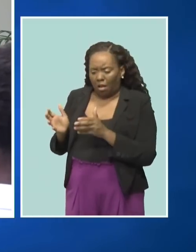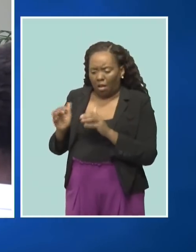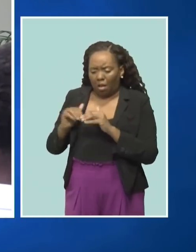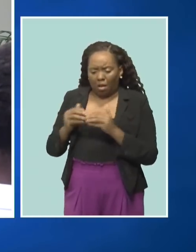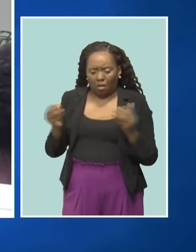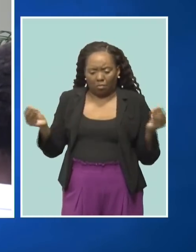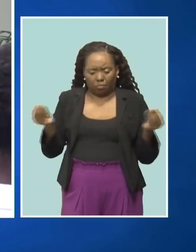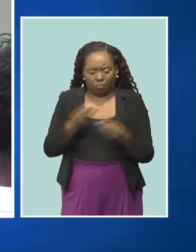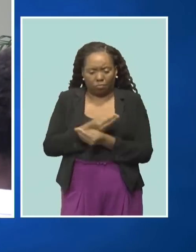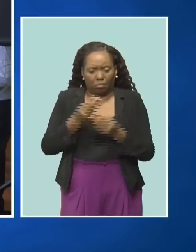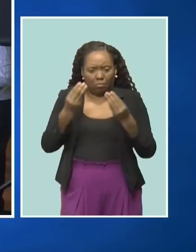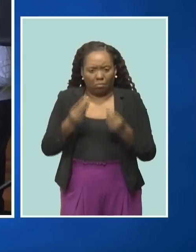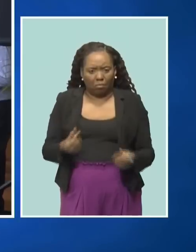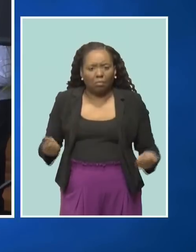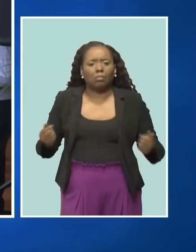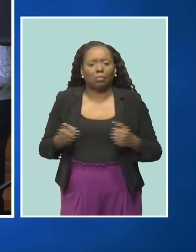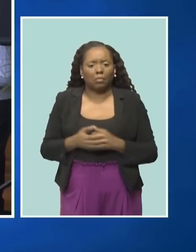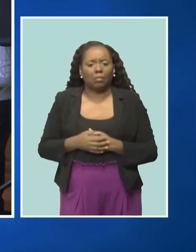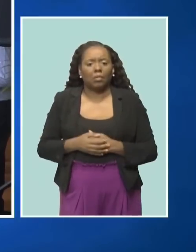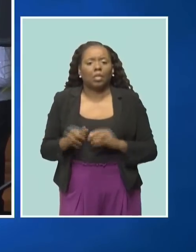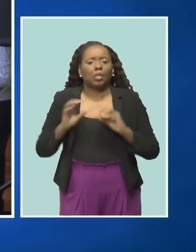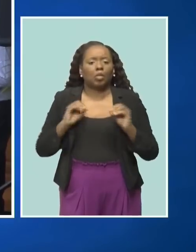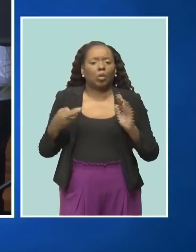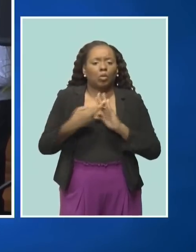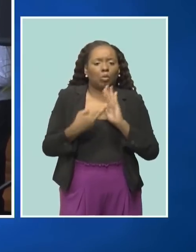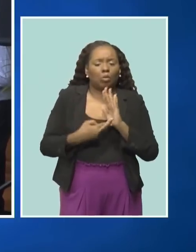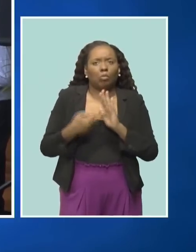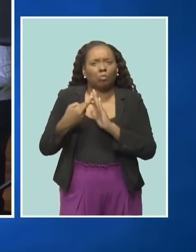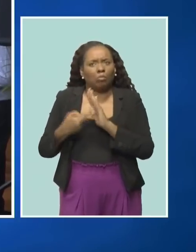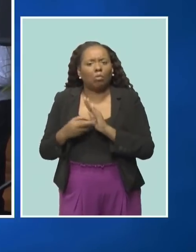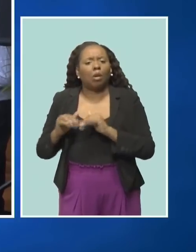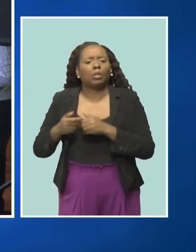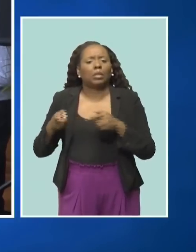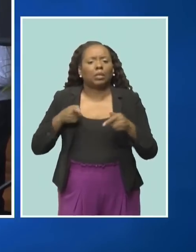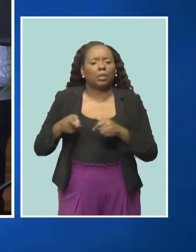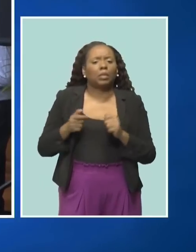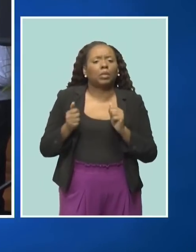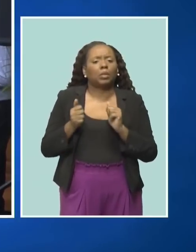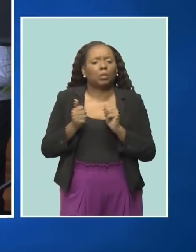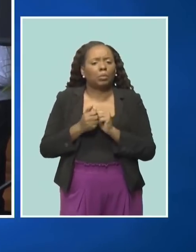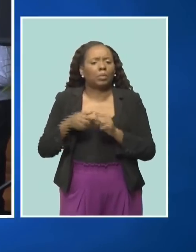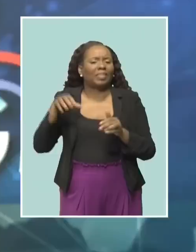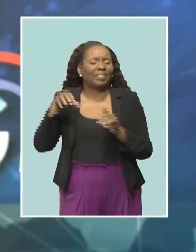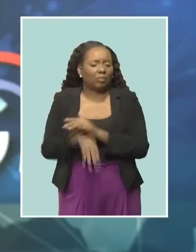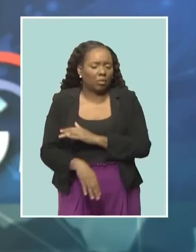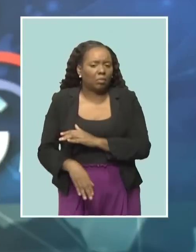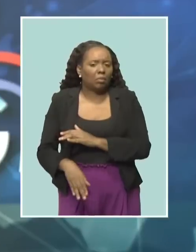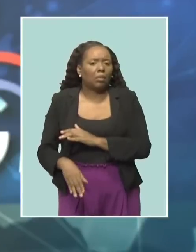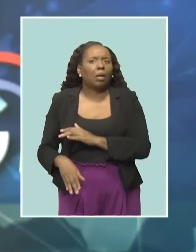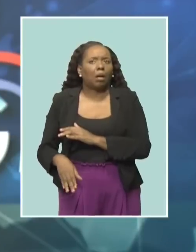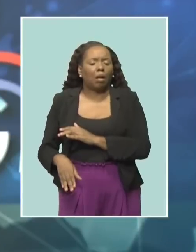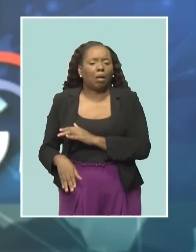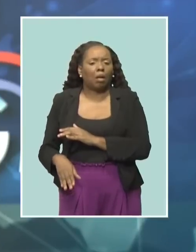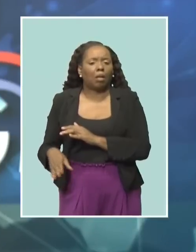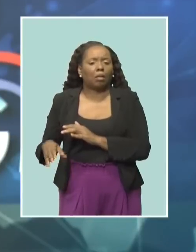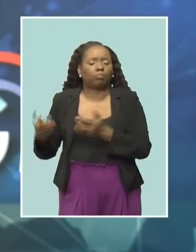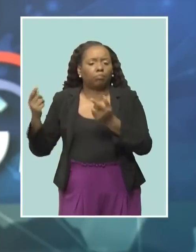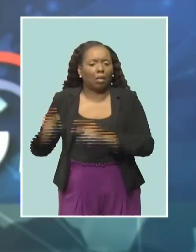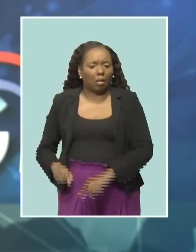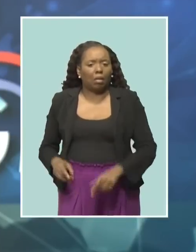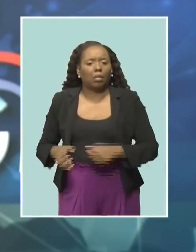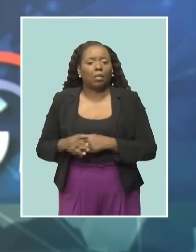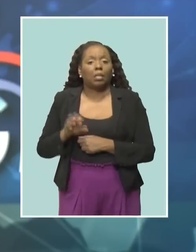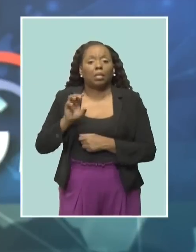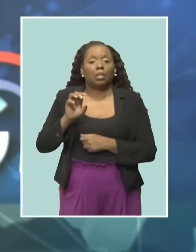towards the civil division, but there are no guidelines for how to deal with matters in the criminal division. Sir Patterson says he has been asked